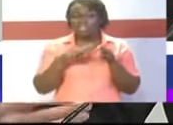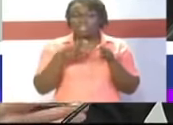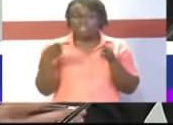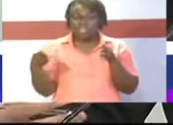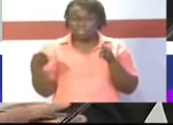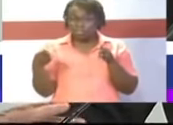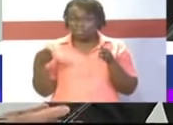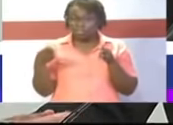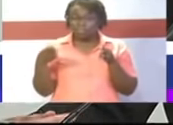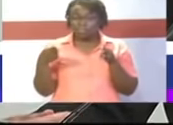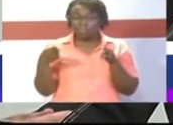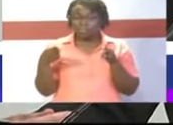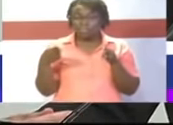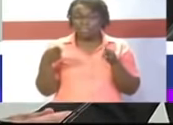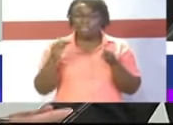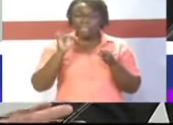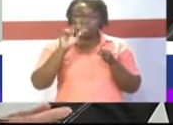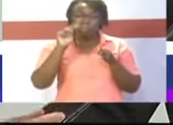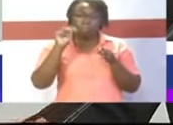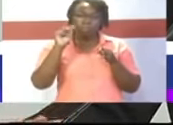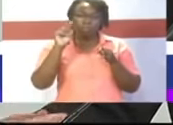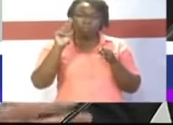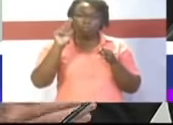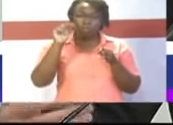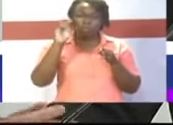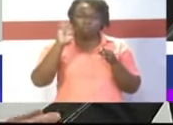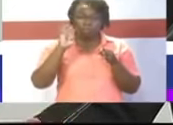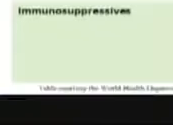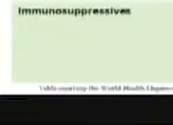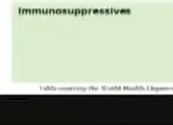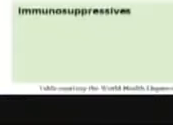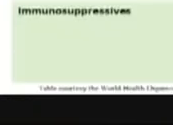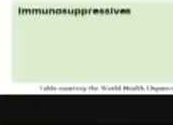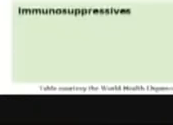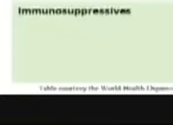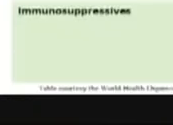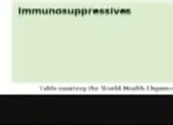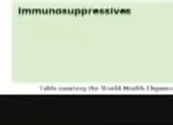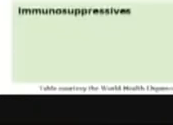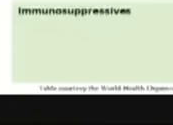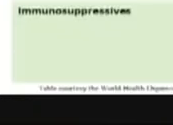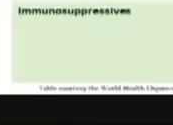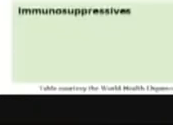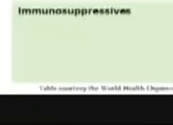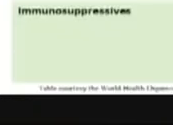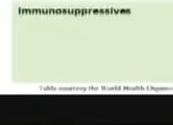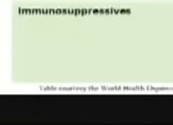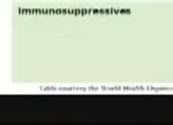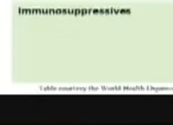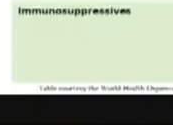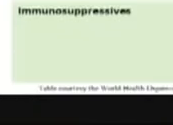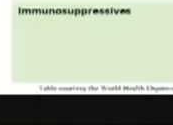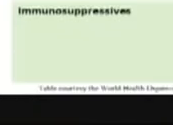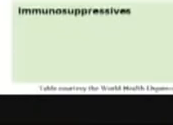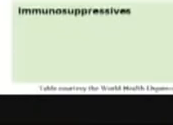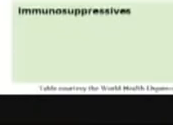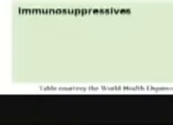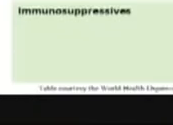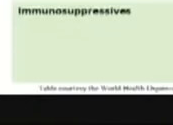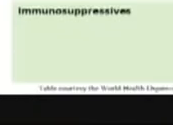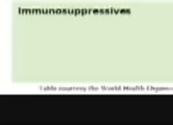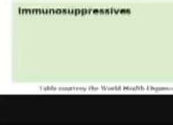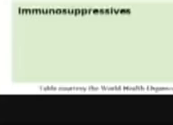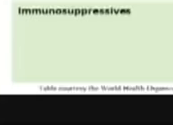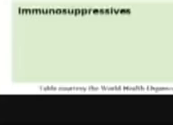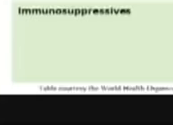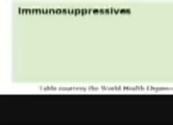types of immune disease. I talked about HIV, chronic kidney disease. I talked about the neutropenias,